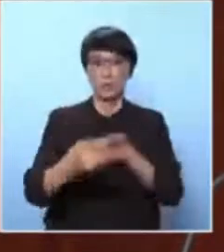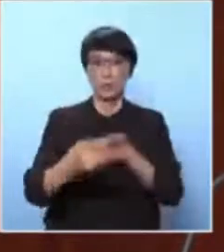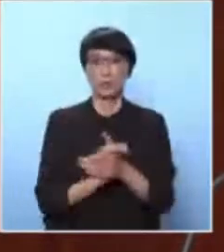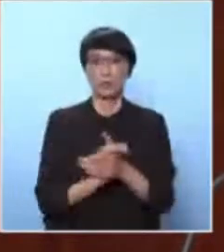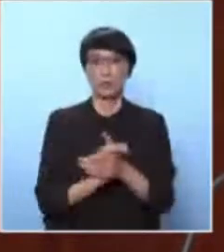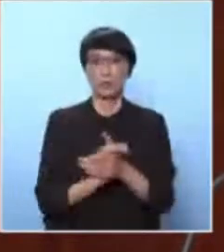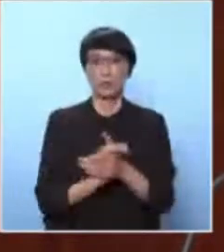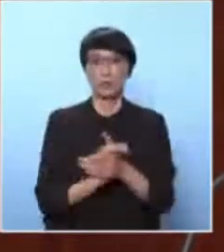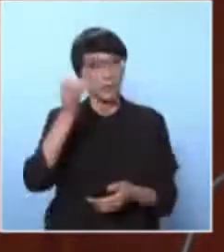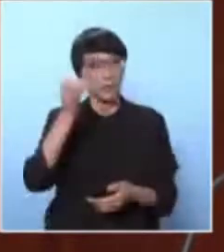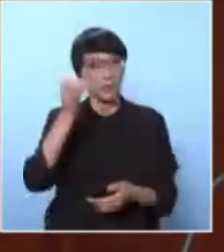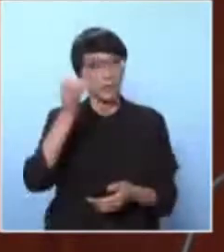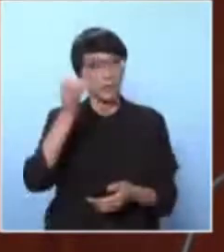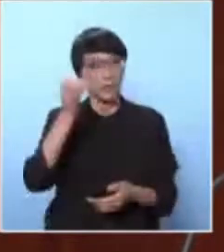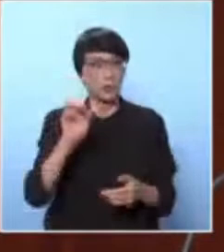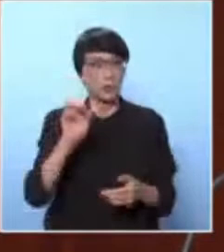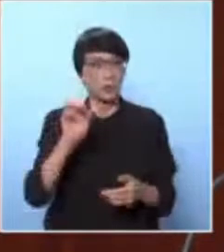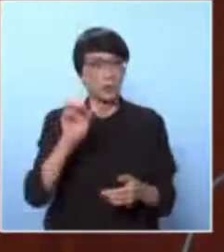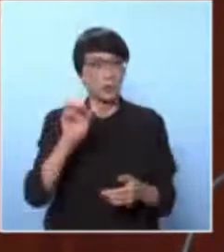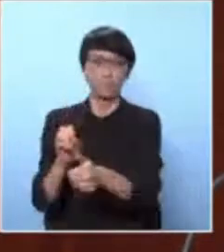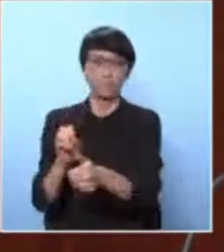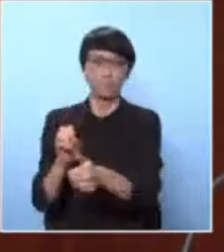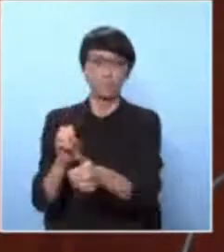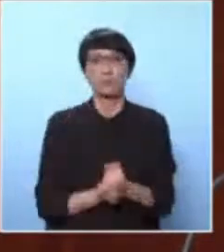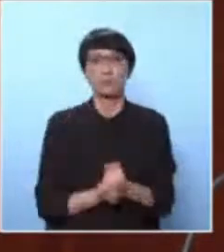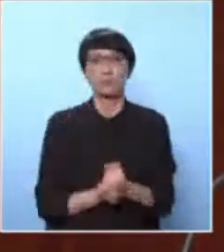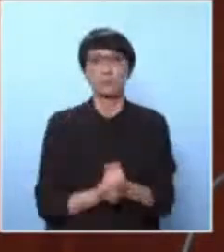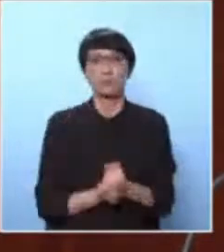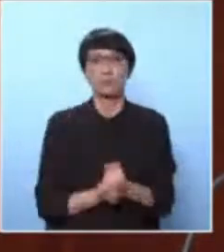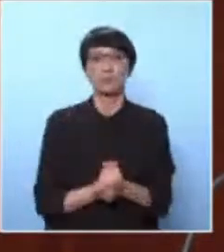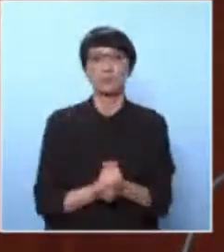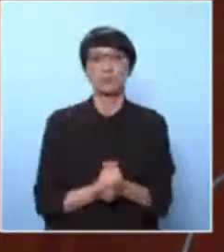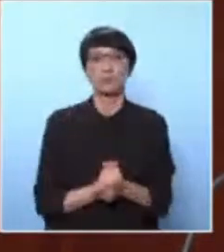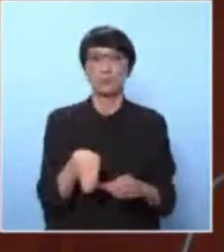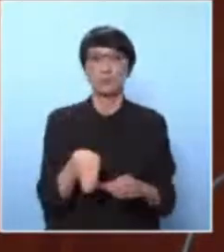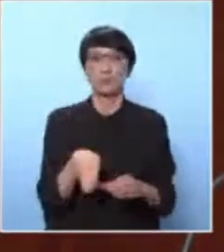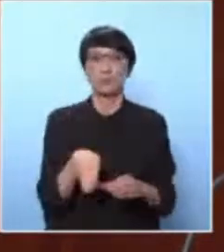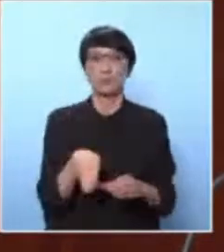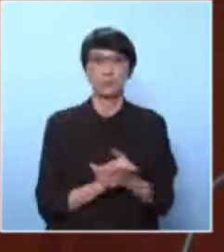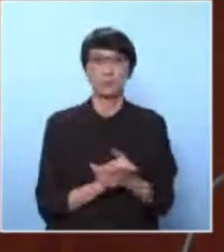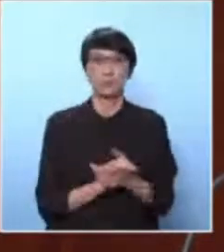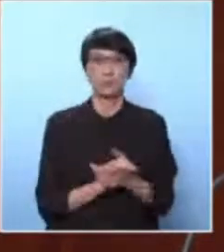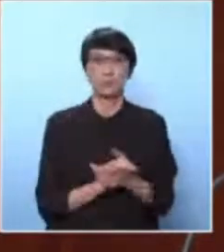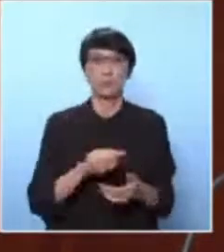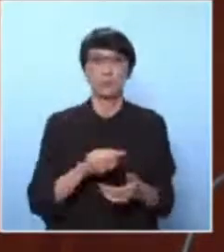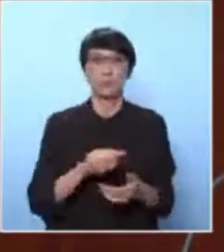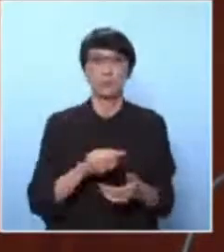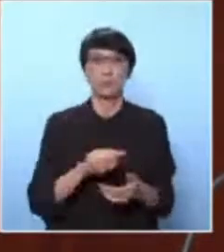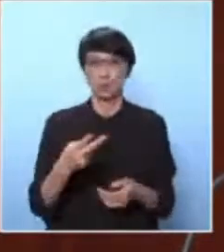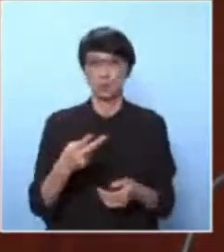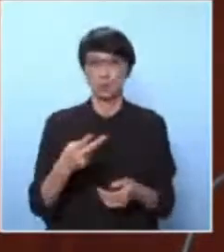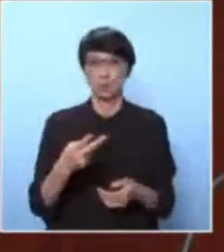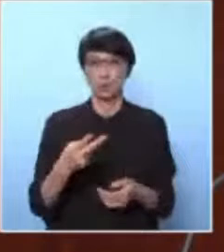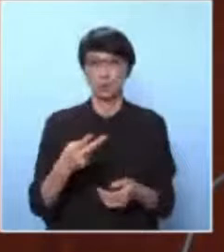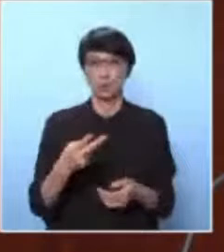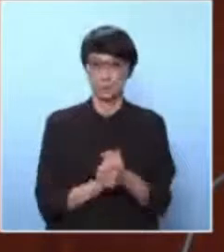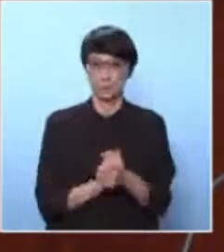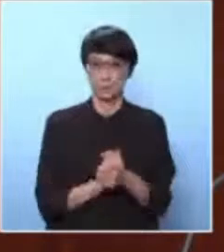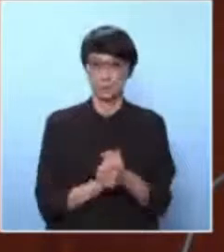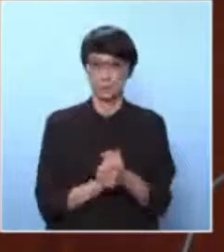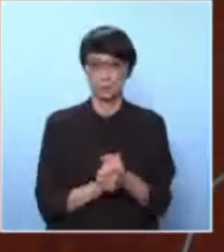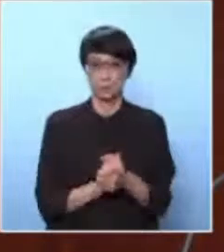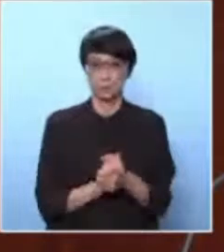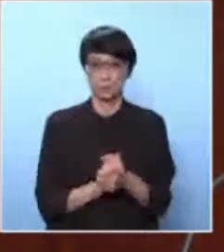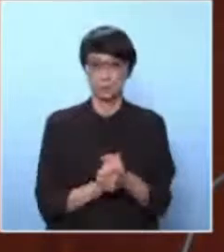Market, reform, and commenced consultation. It has proposed to streamline the transfer mechanism to the main board and add